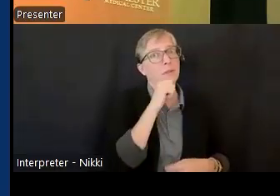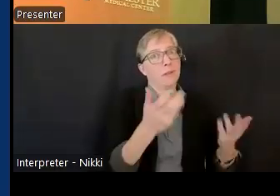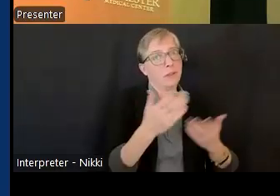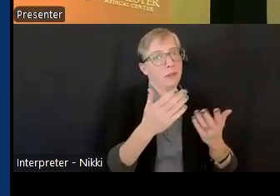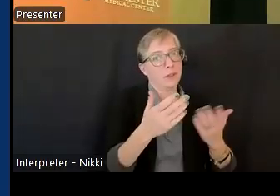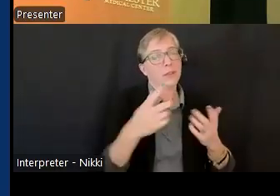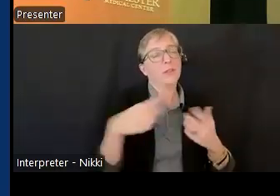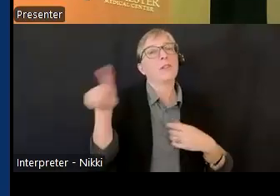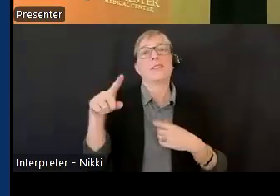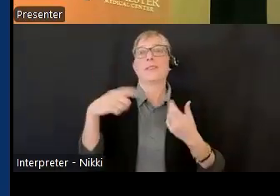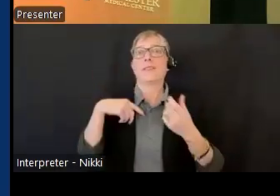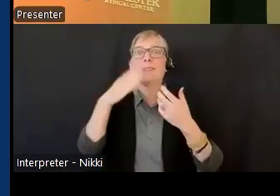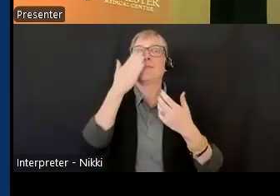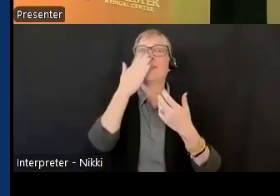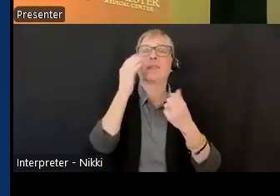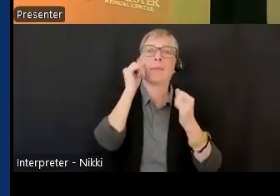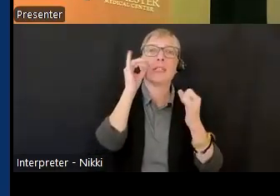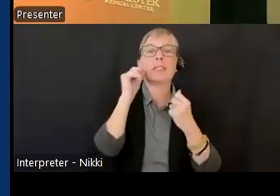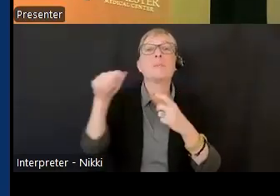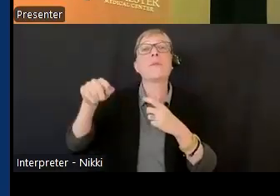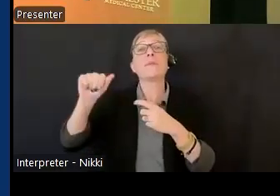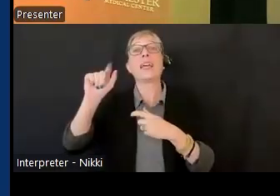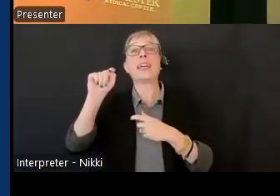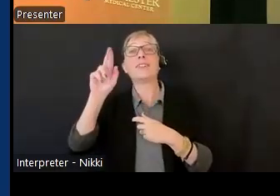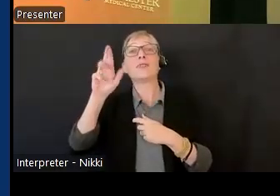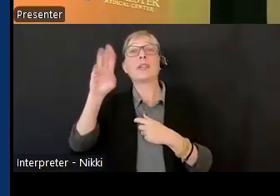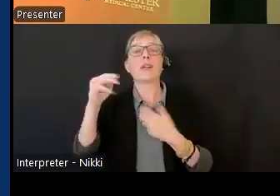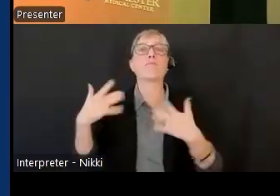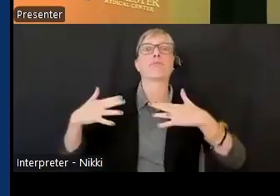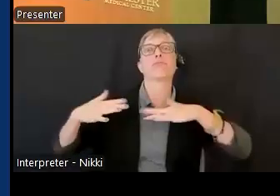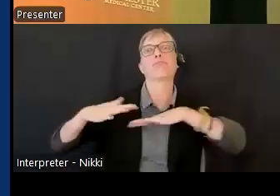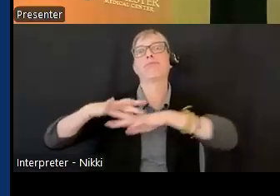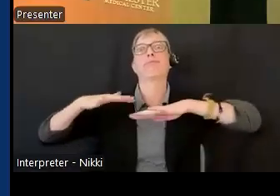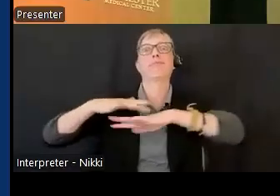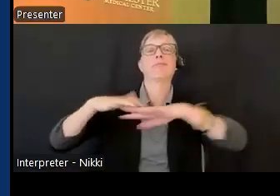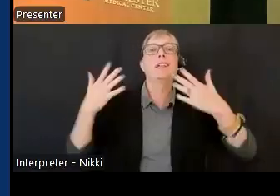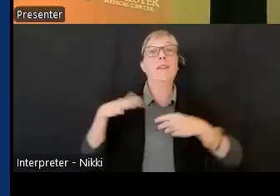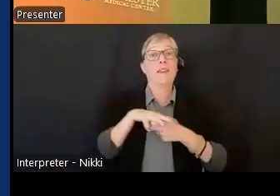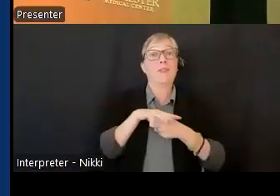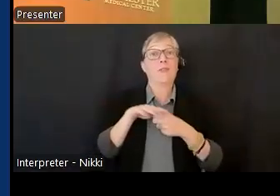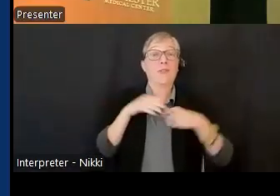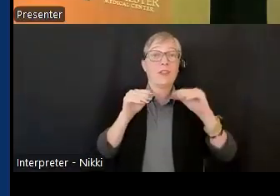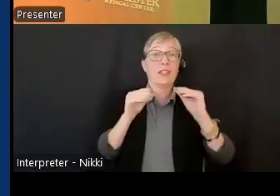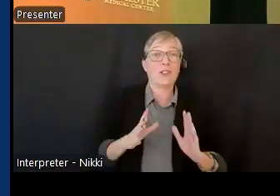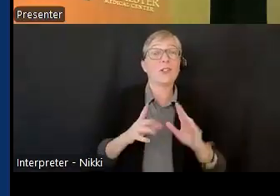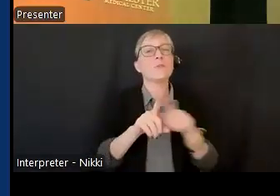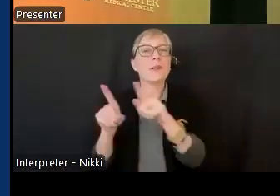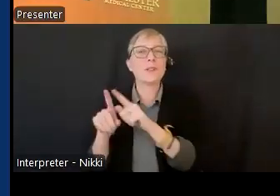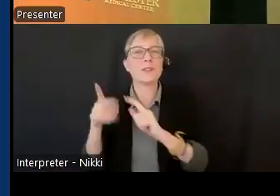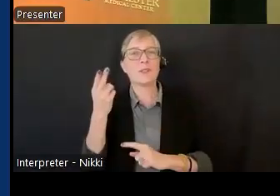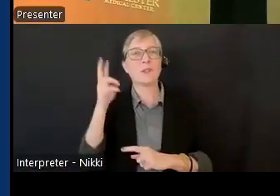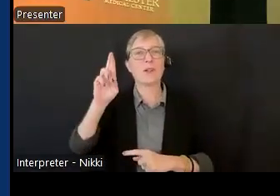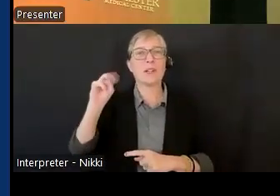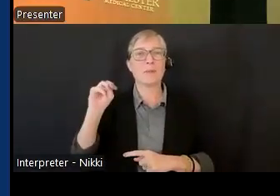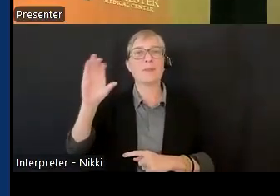the atrium is vibrant, full of local vendors, including folks from here at U of R who are trying to solicit you to sign up for all kinds of healthy things after